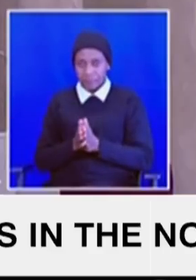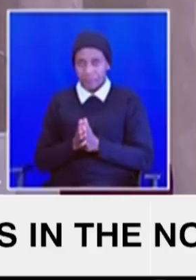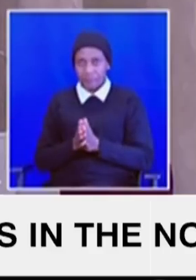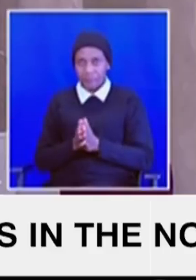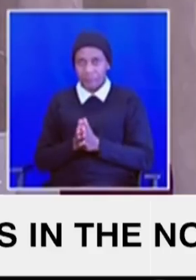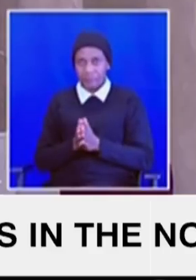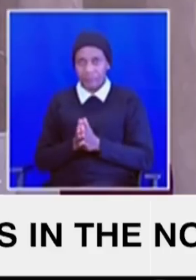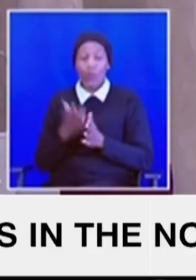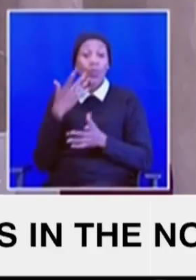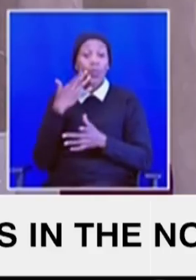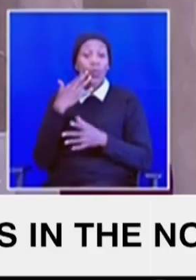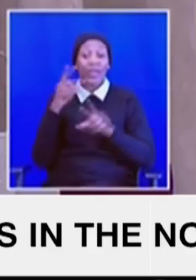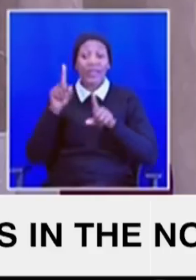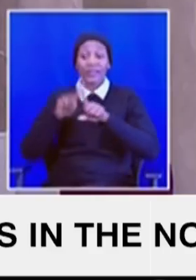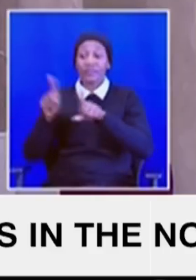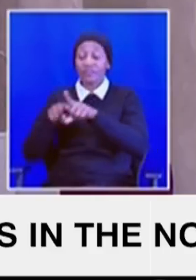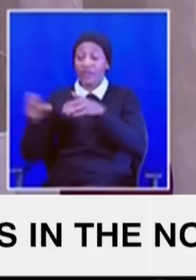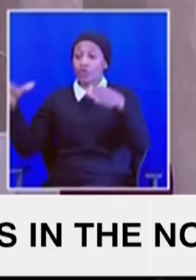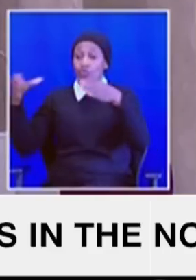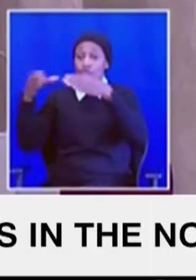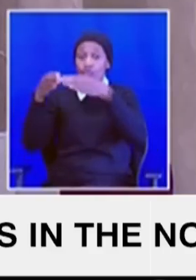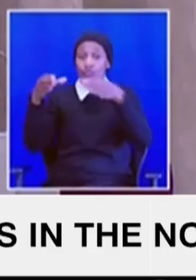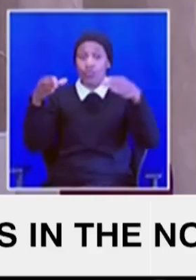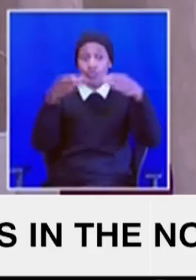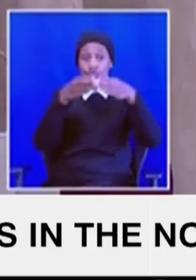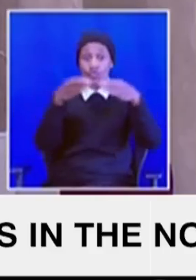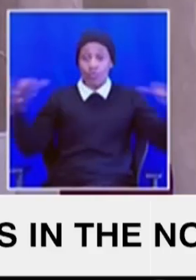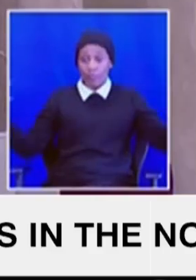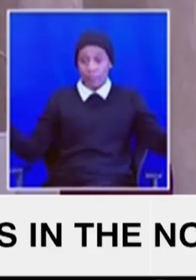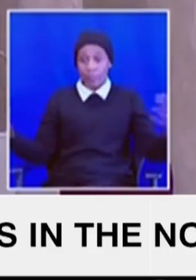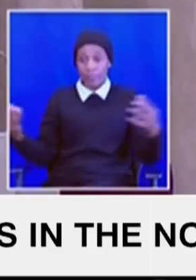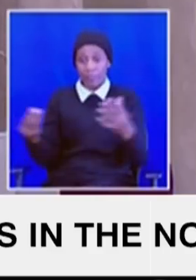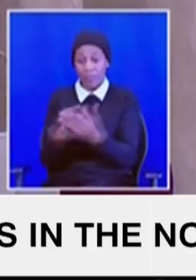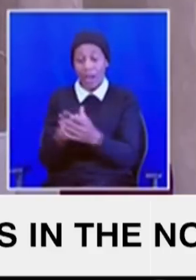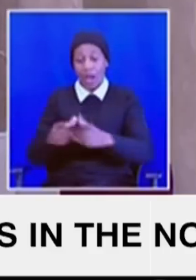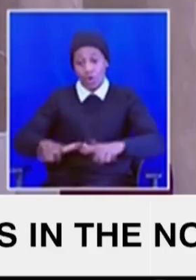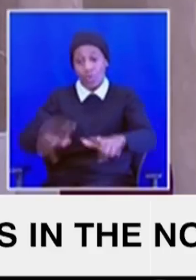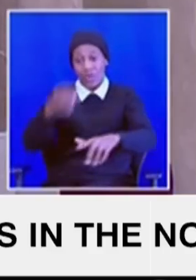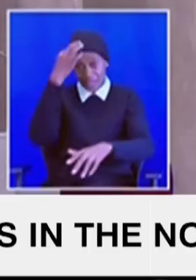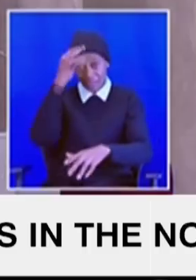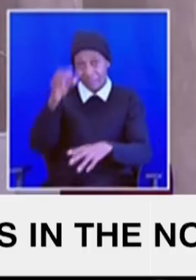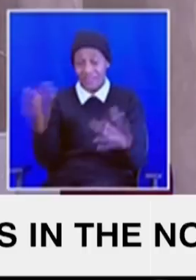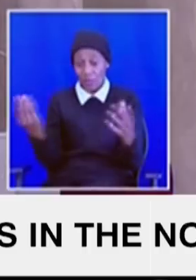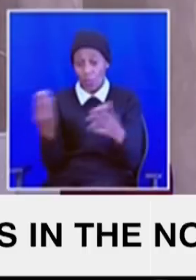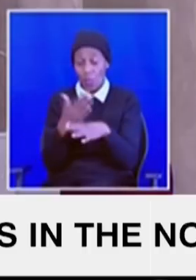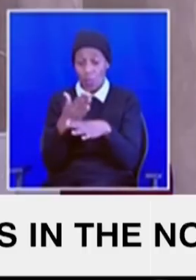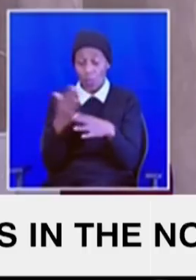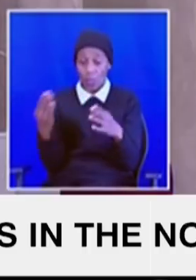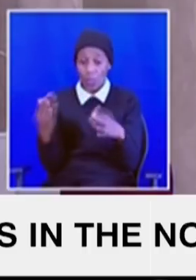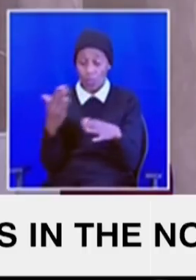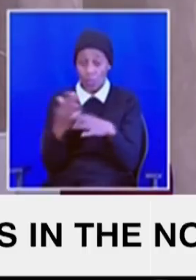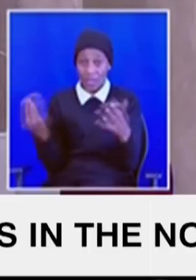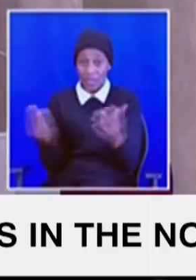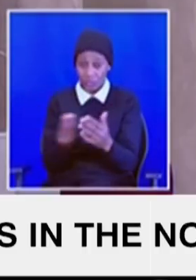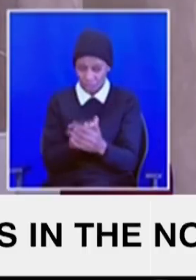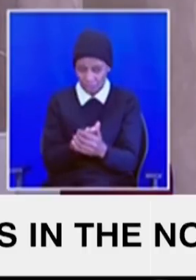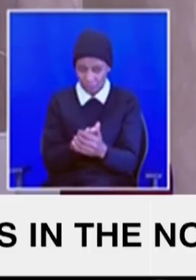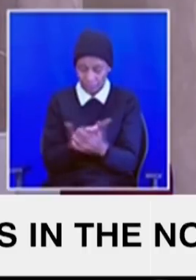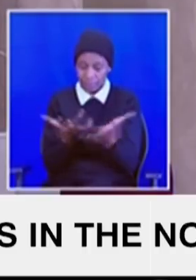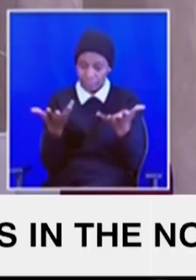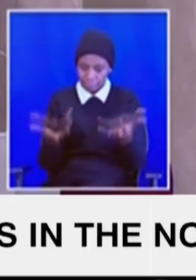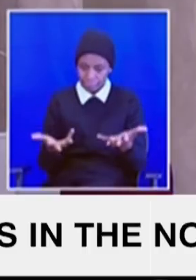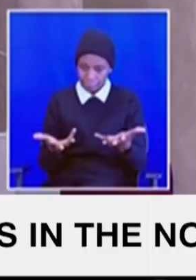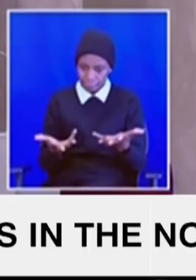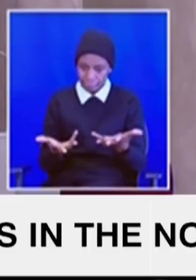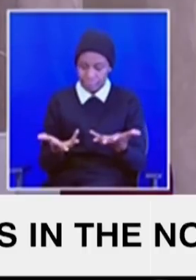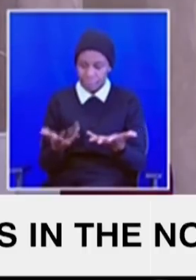when parties come together for a coalition at the local government, they take into account, amongst